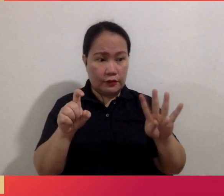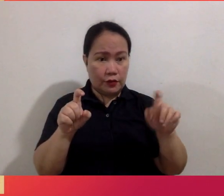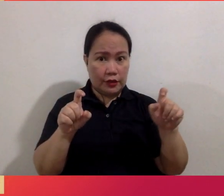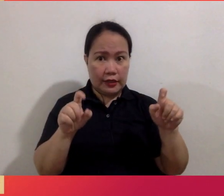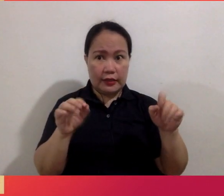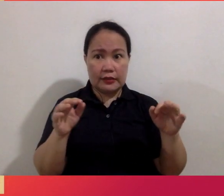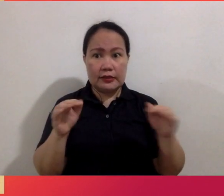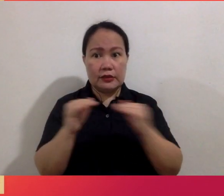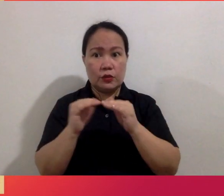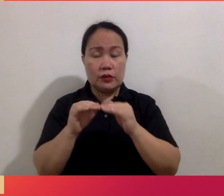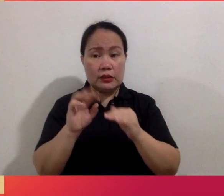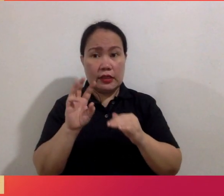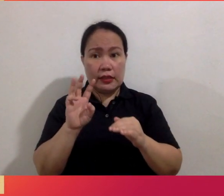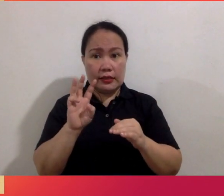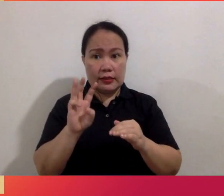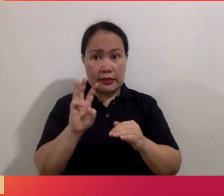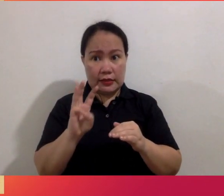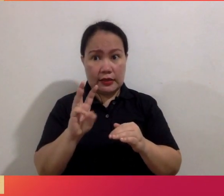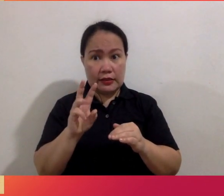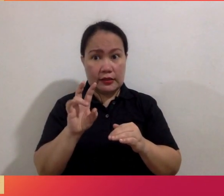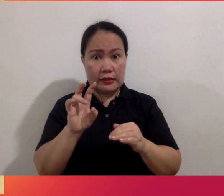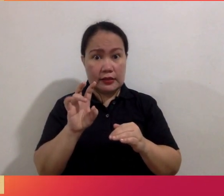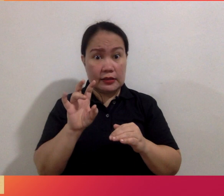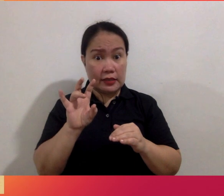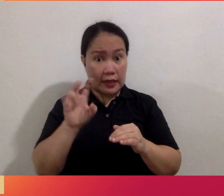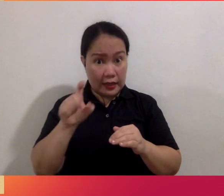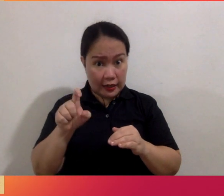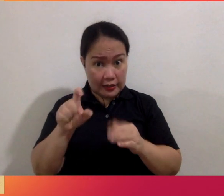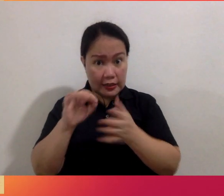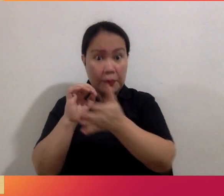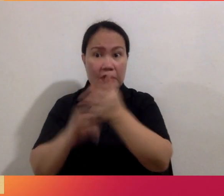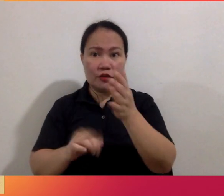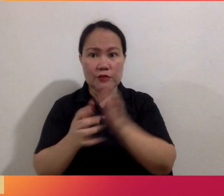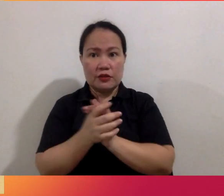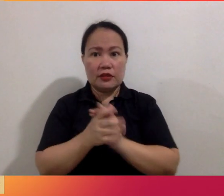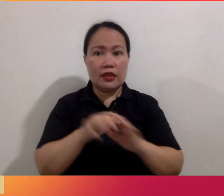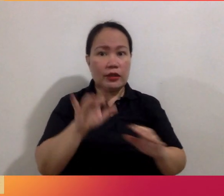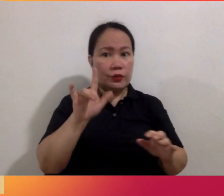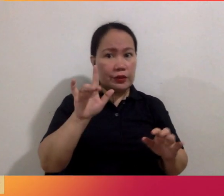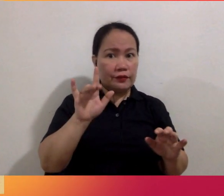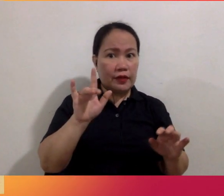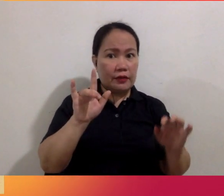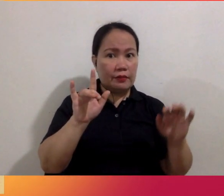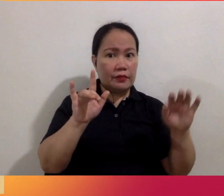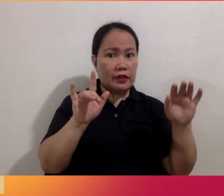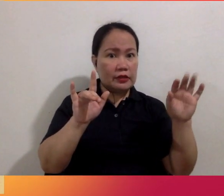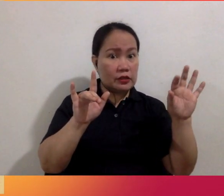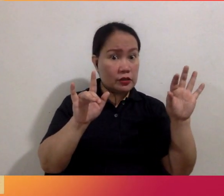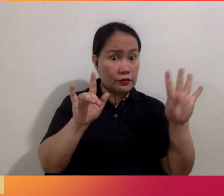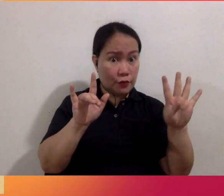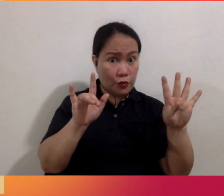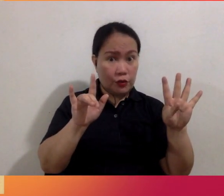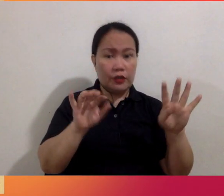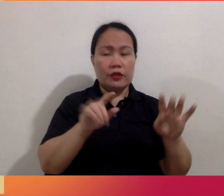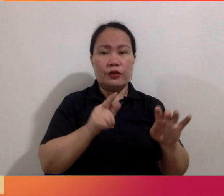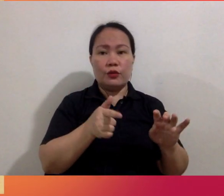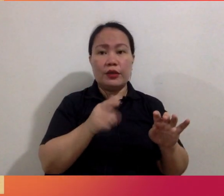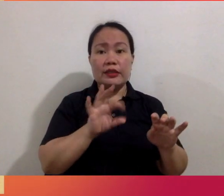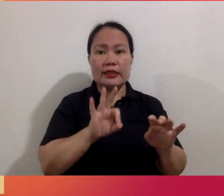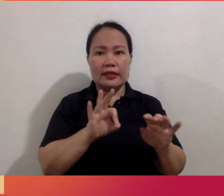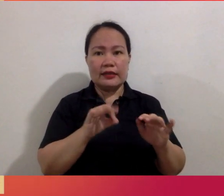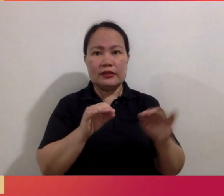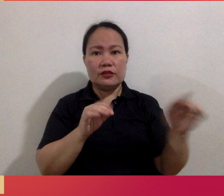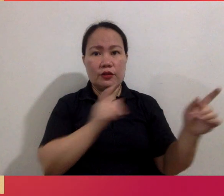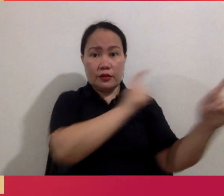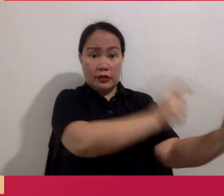is equal to positive 6x. 25 plus 4, that is positive 29. So, lipat natin si